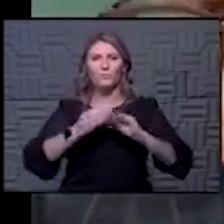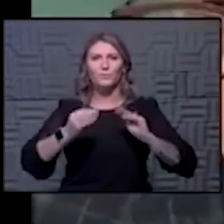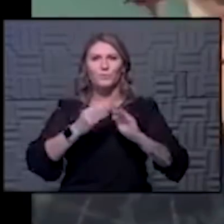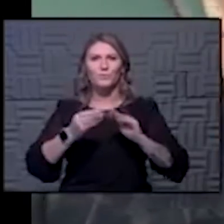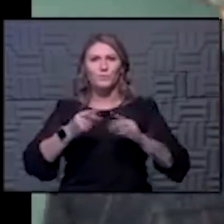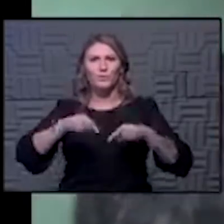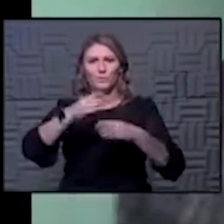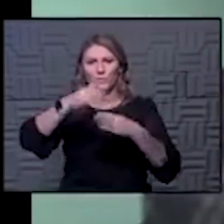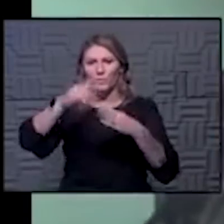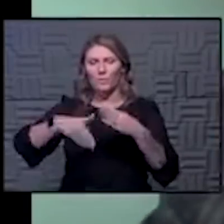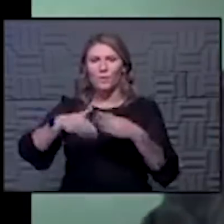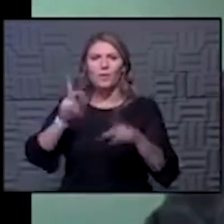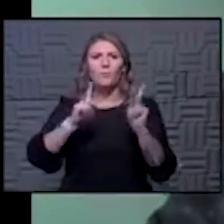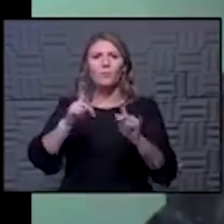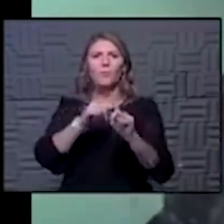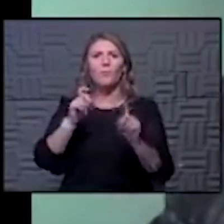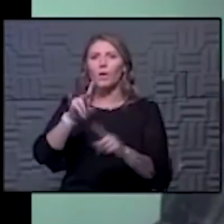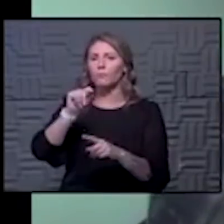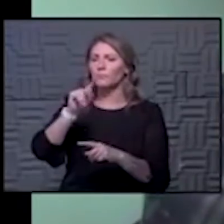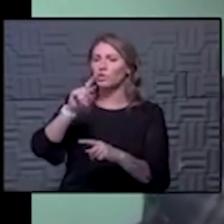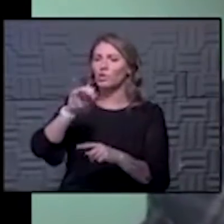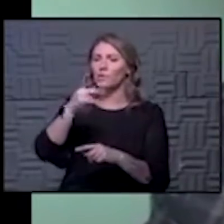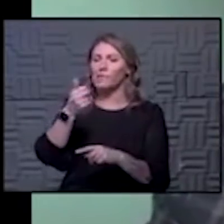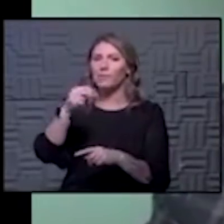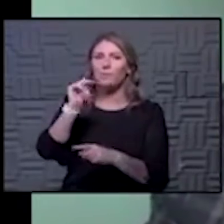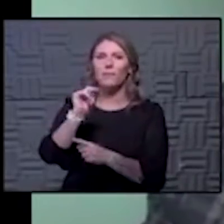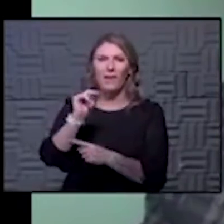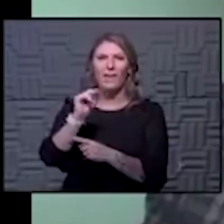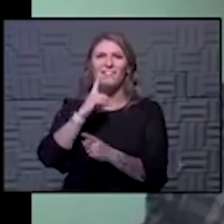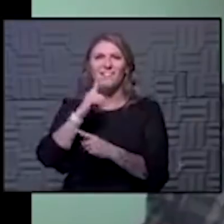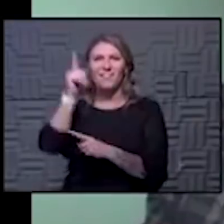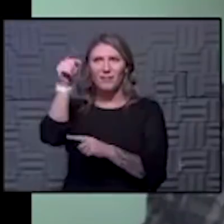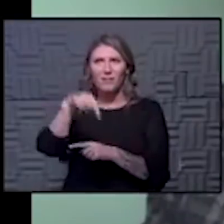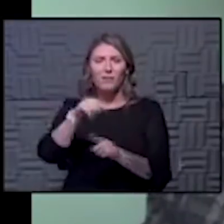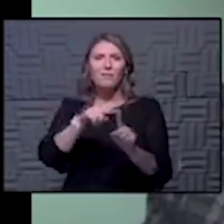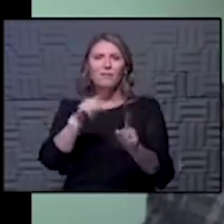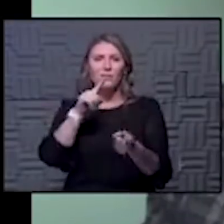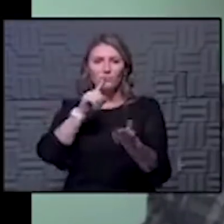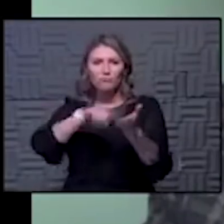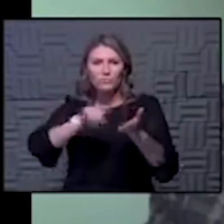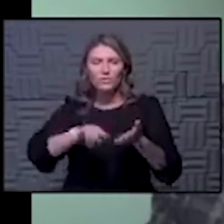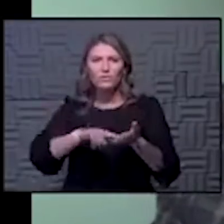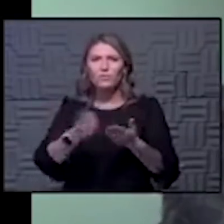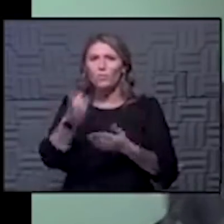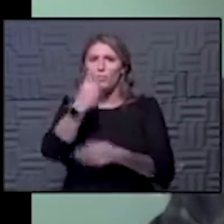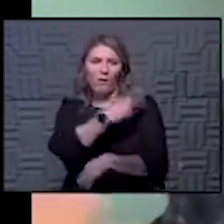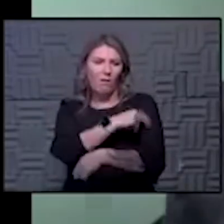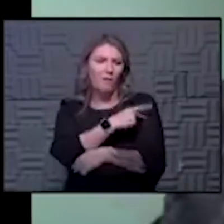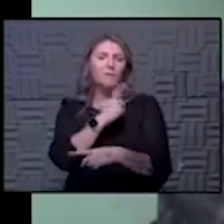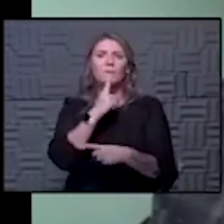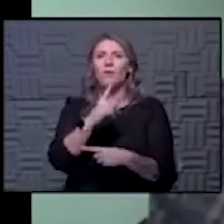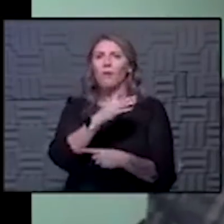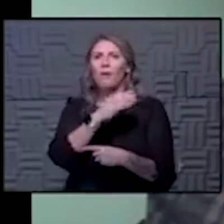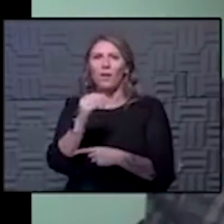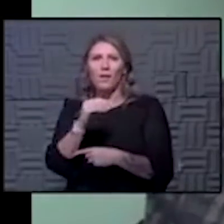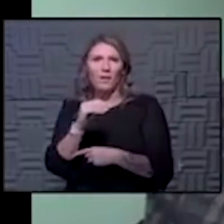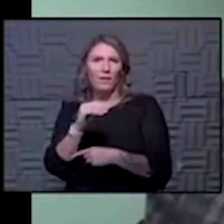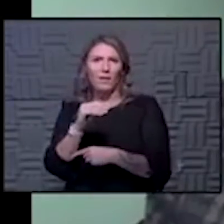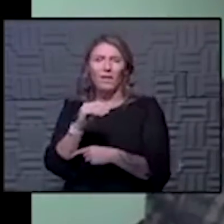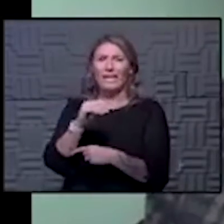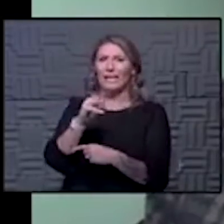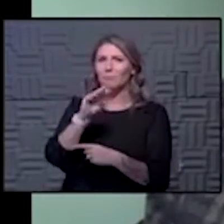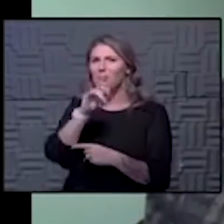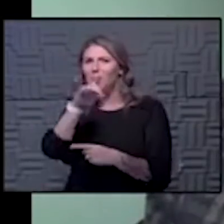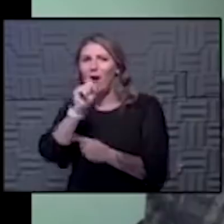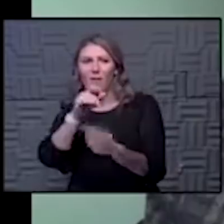some folks from Tulane coming up to research at HCA. It's like one HCA hospital with another, and that's very good. And Garold, you may know that if Wesley's done that